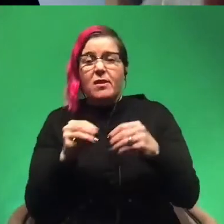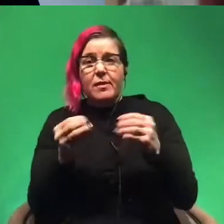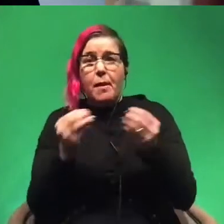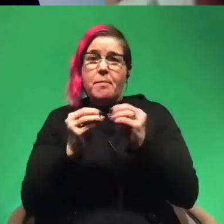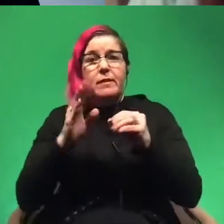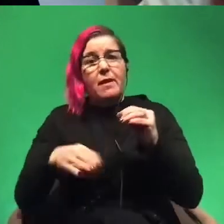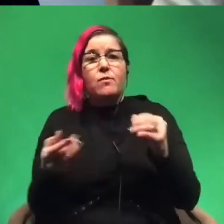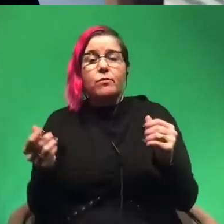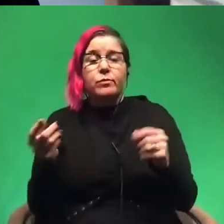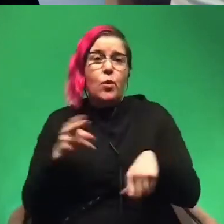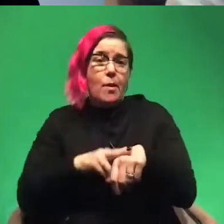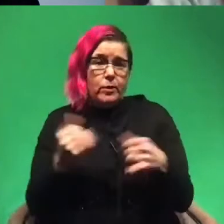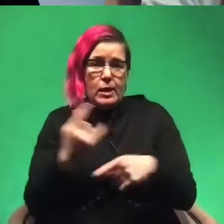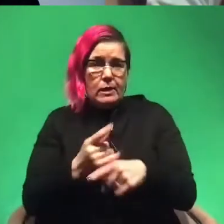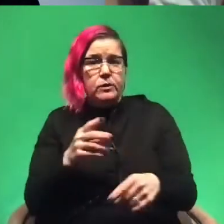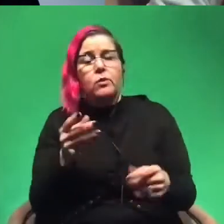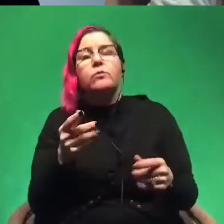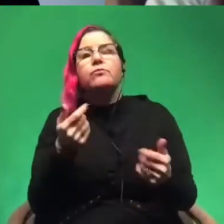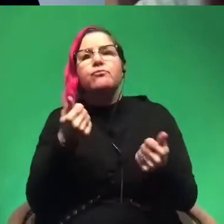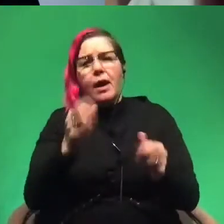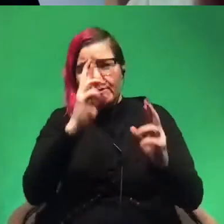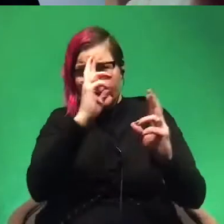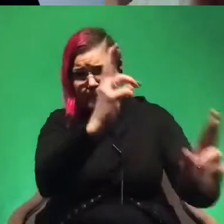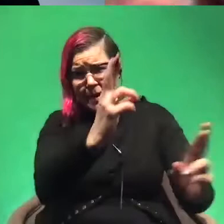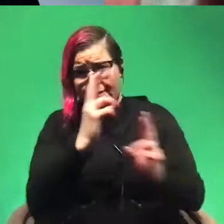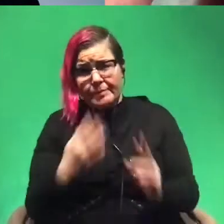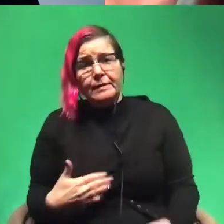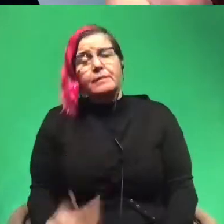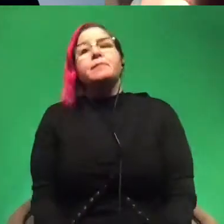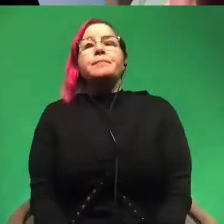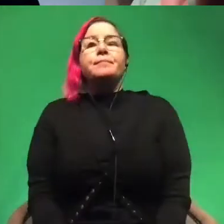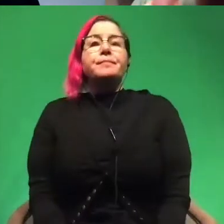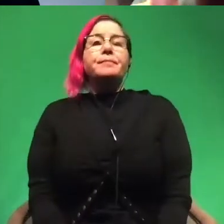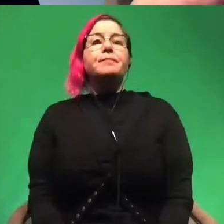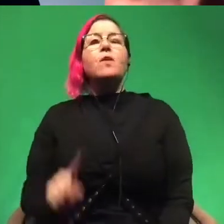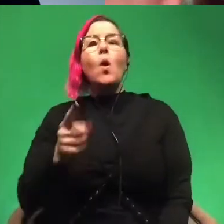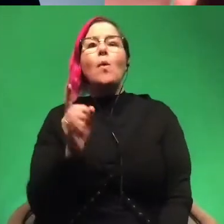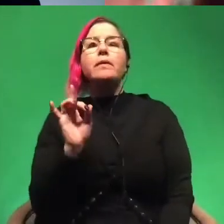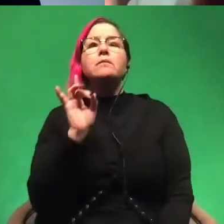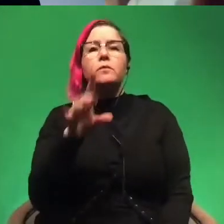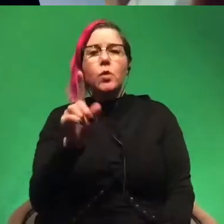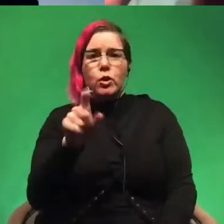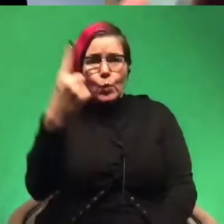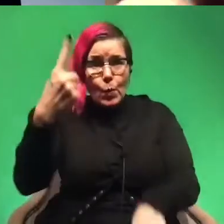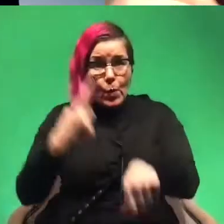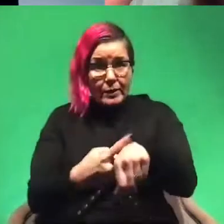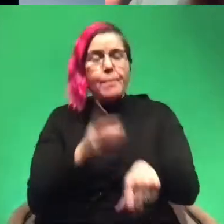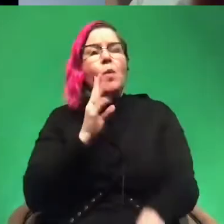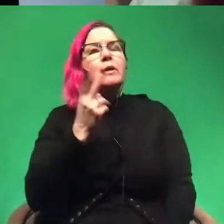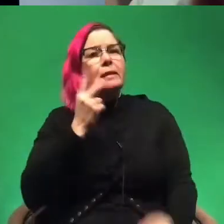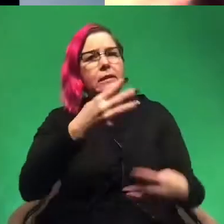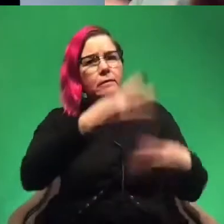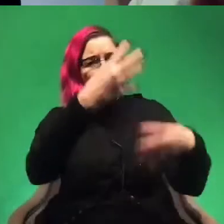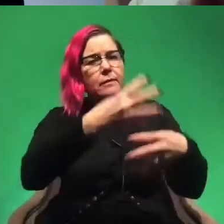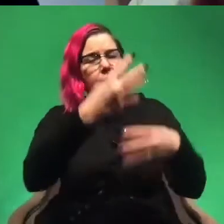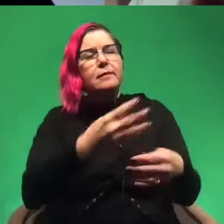so let's all try to be respectful and only submit your question once. I will see it, but we probably